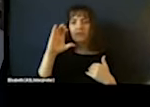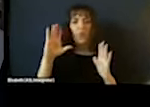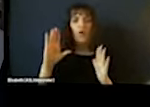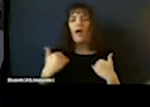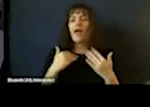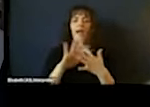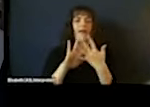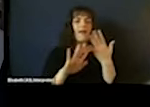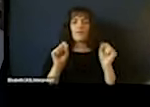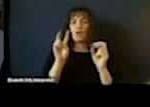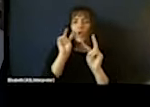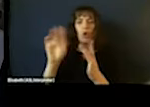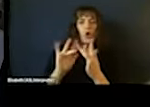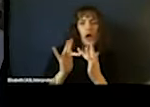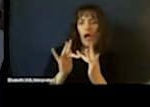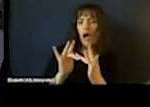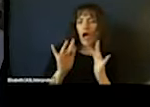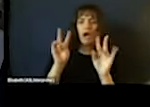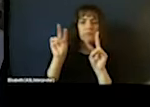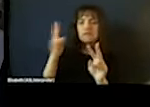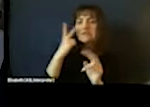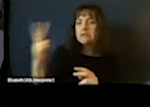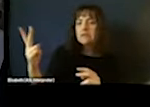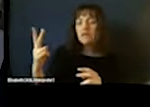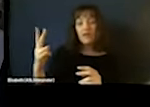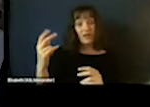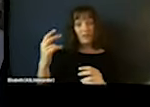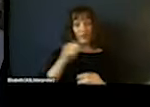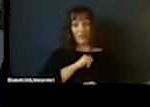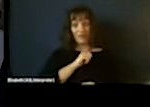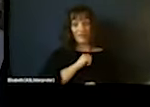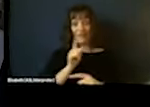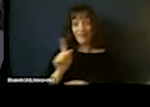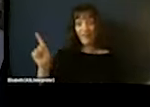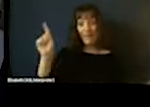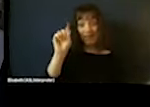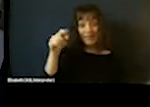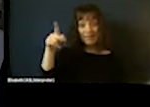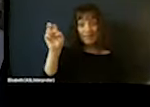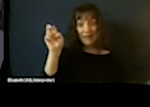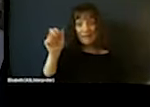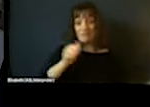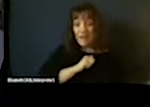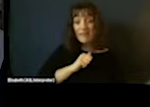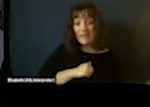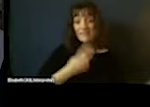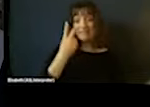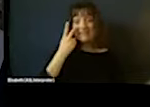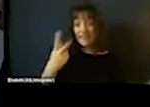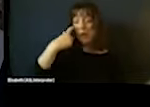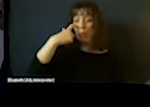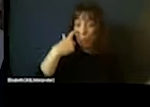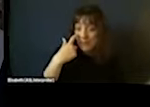But if you look with your own bare eyes, not as a photo, not as a TV screen, not as a